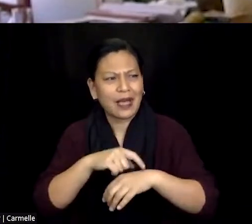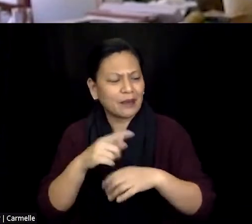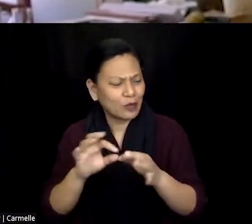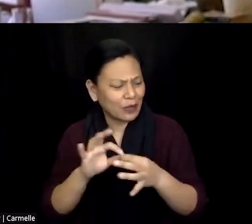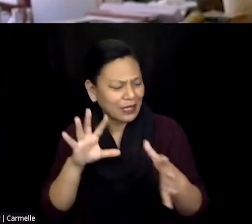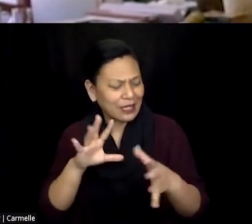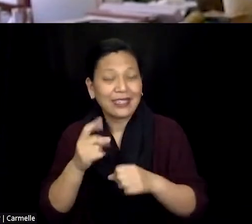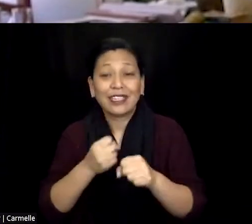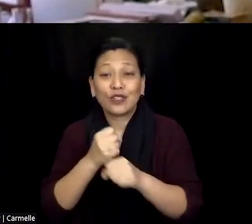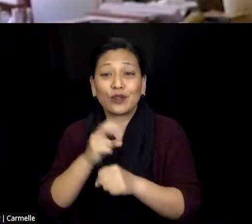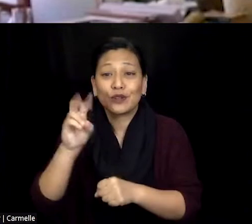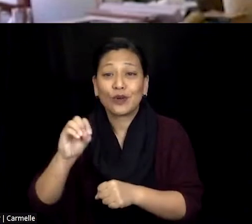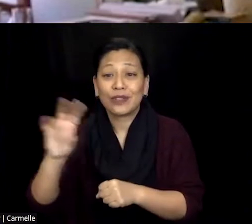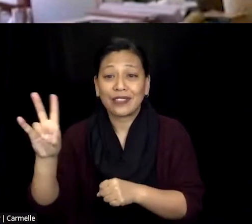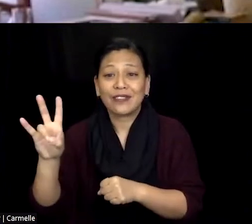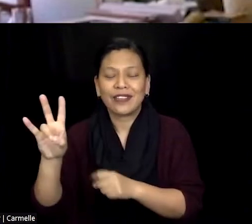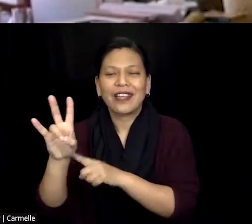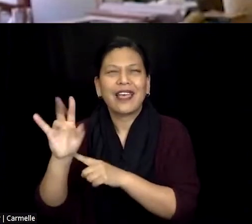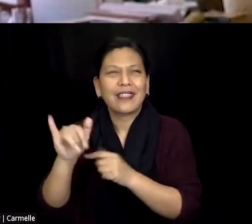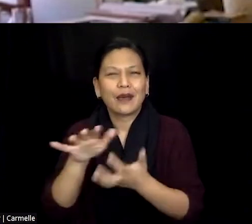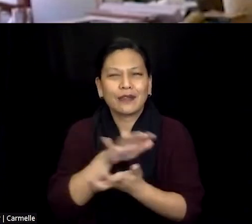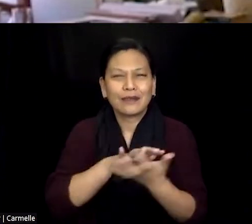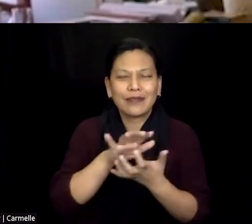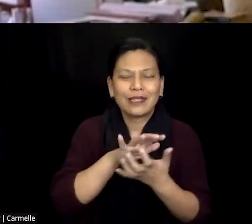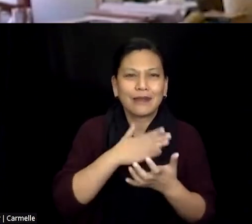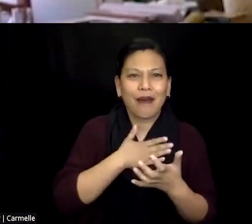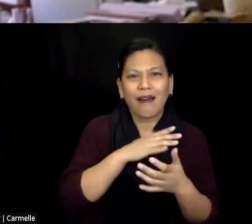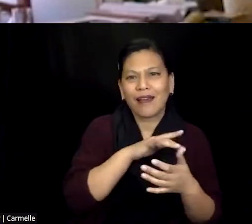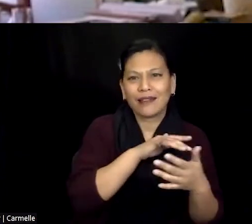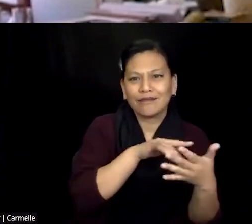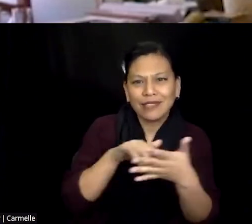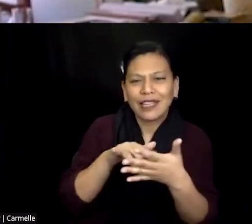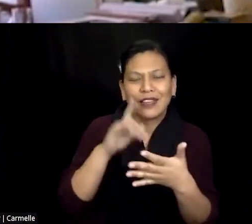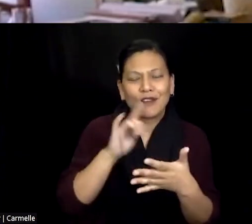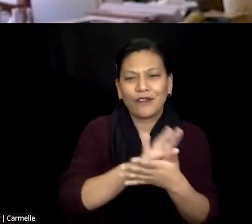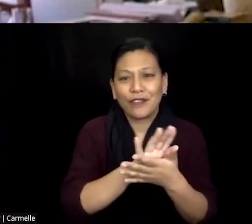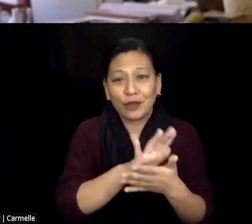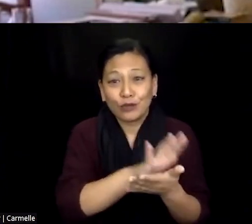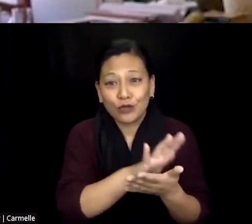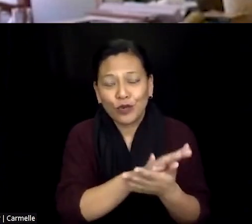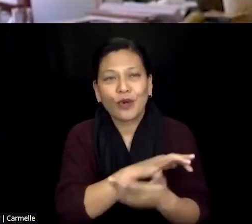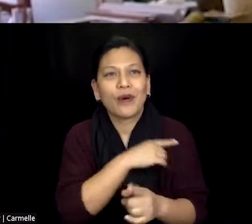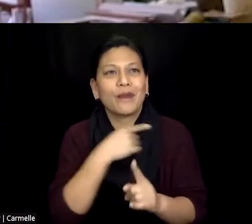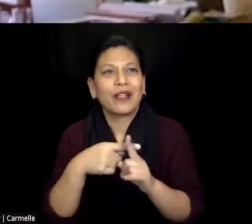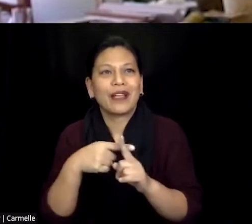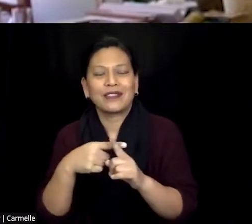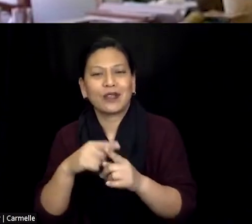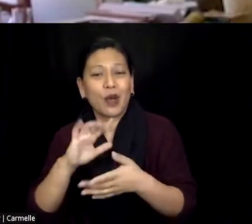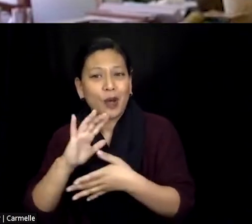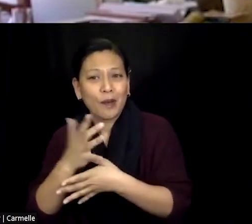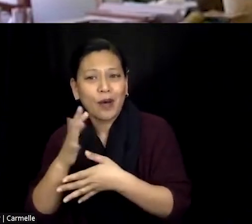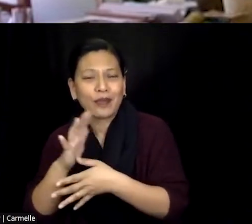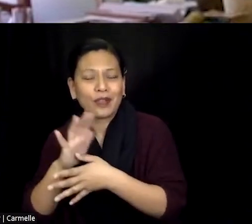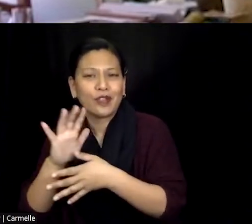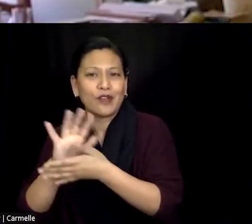2007 in the States. And that was something where it was like a fusion of my film school education and popular kind of